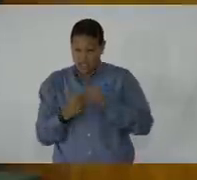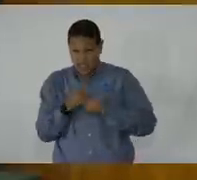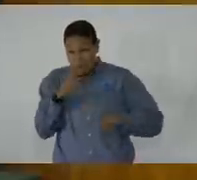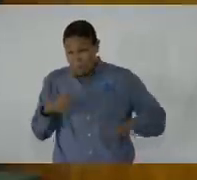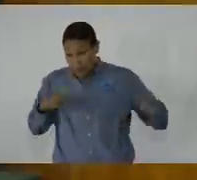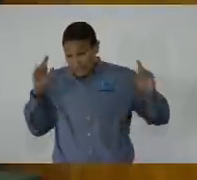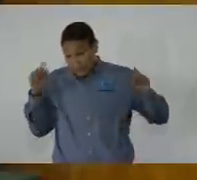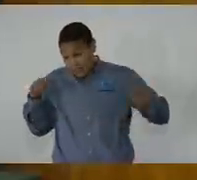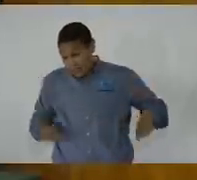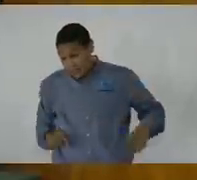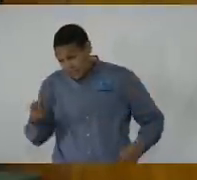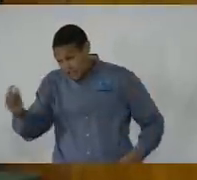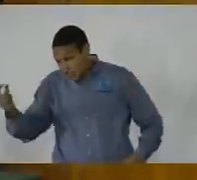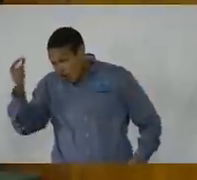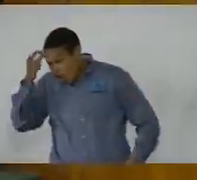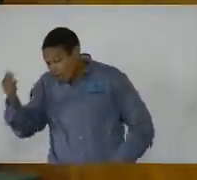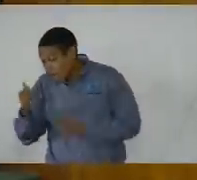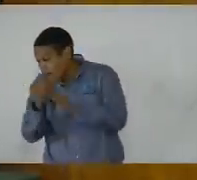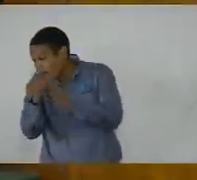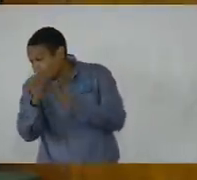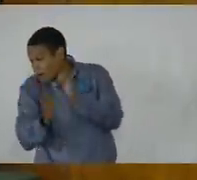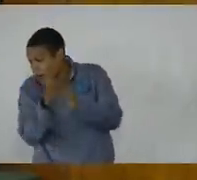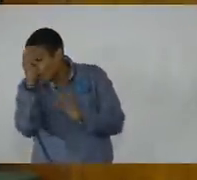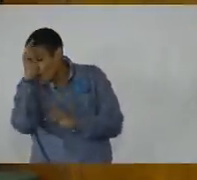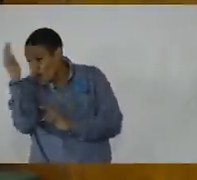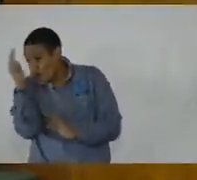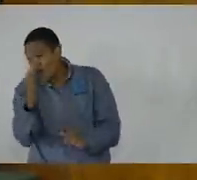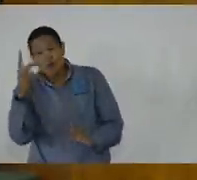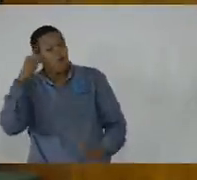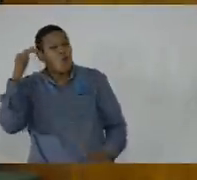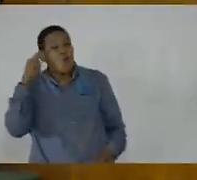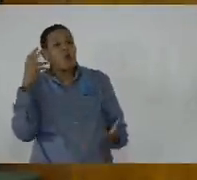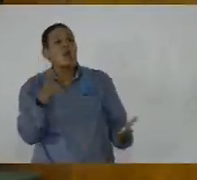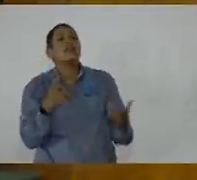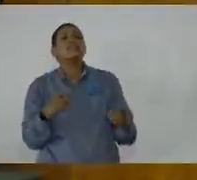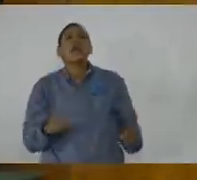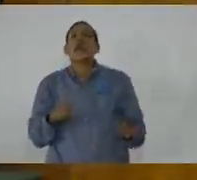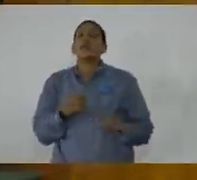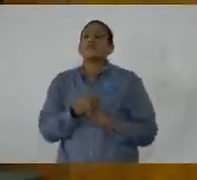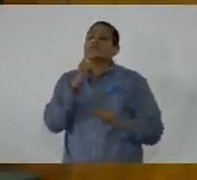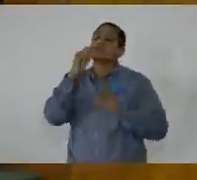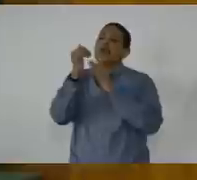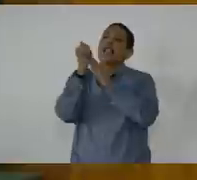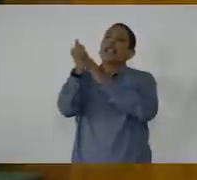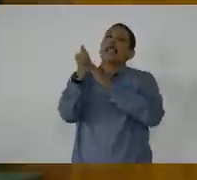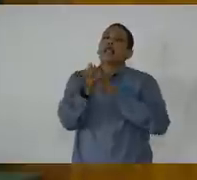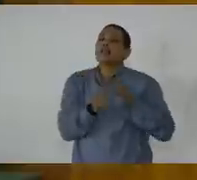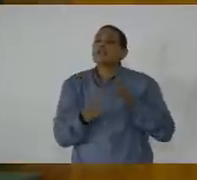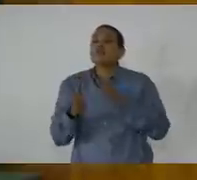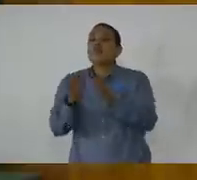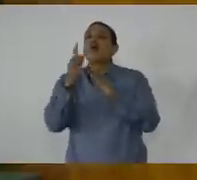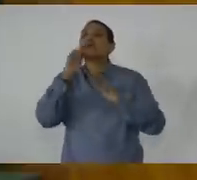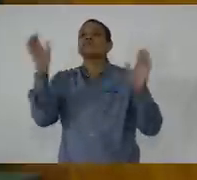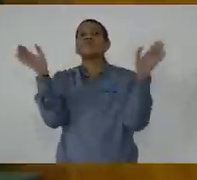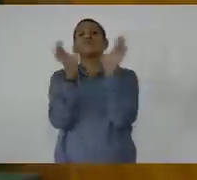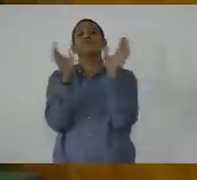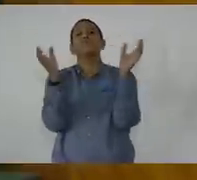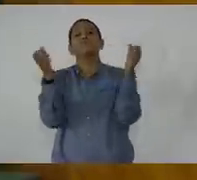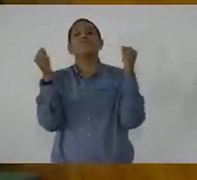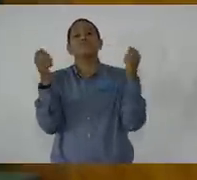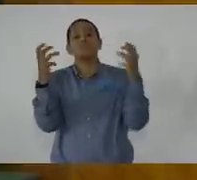this government, led by the Most Honorable Andrew Holness, is leading the way in certification.